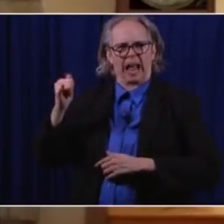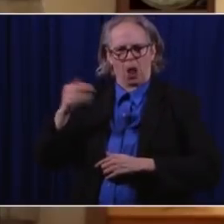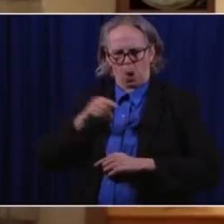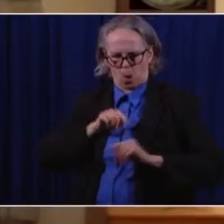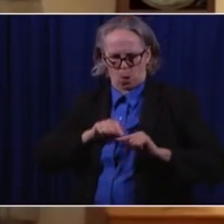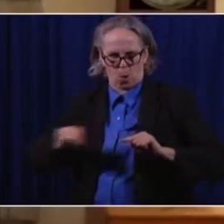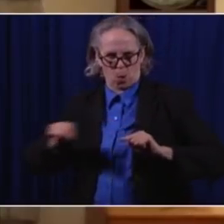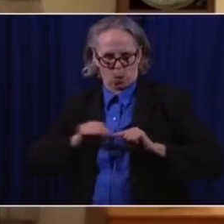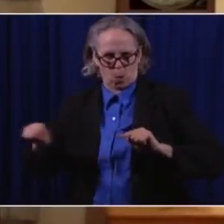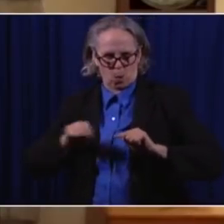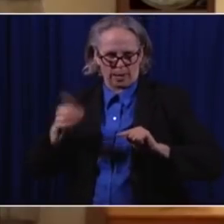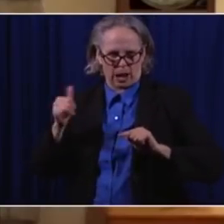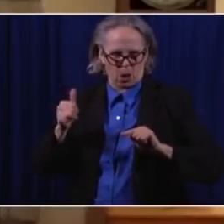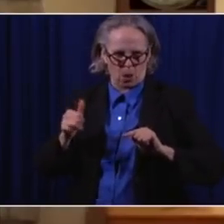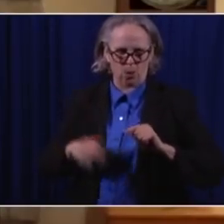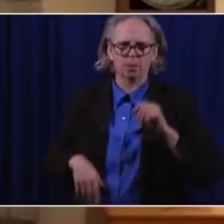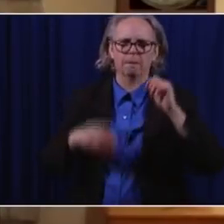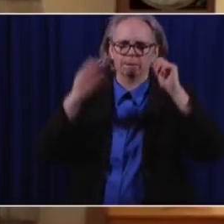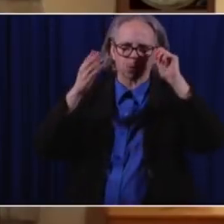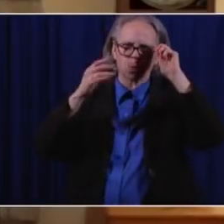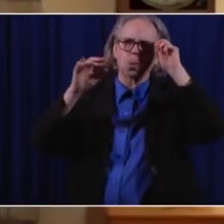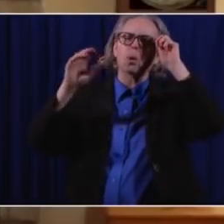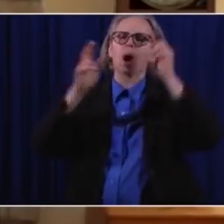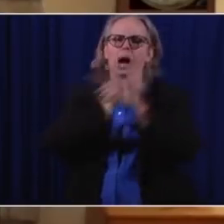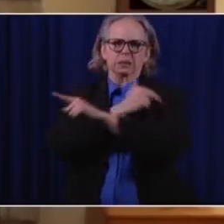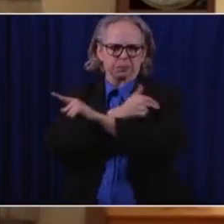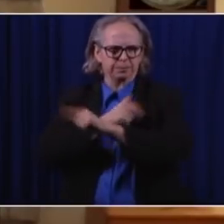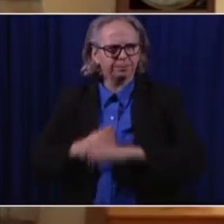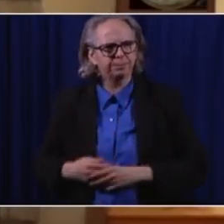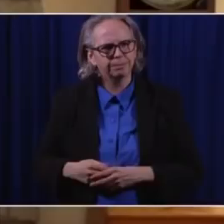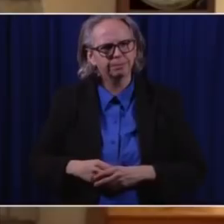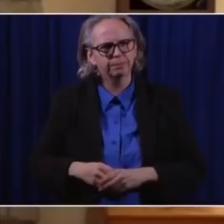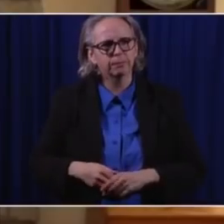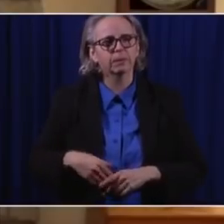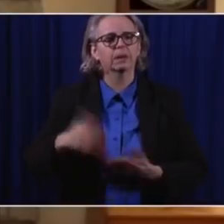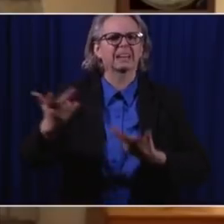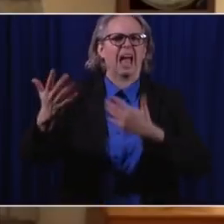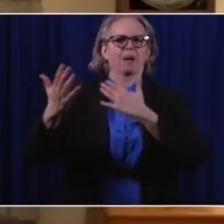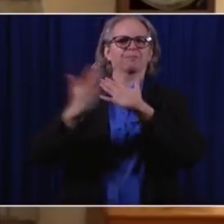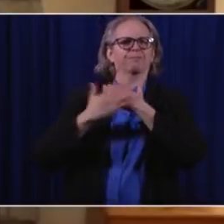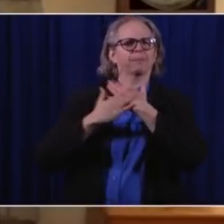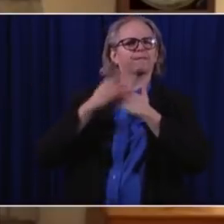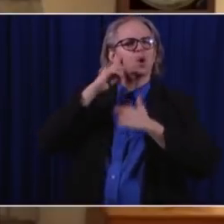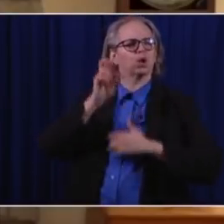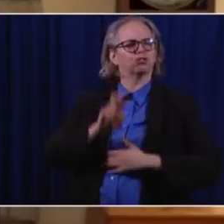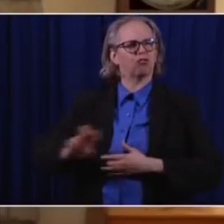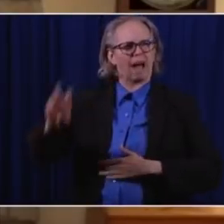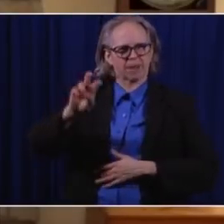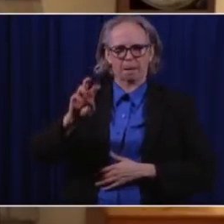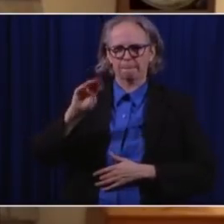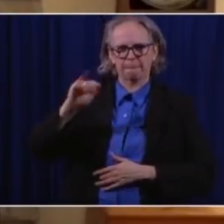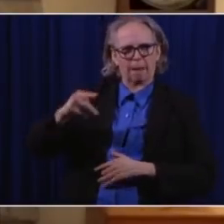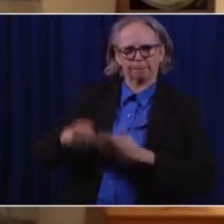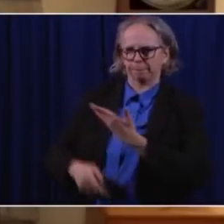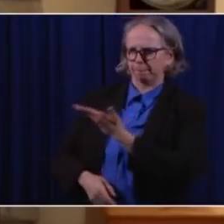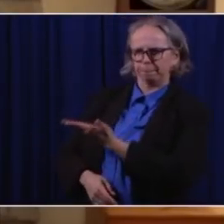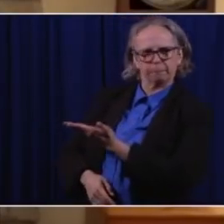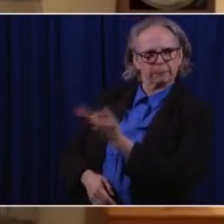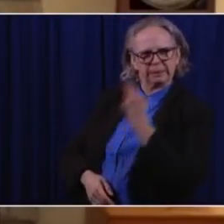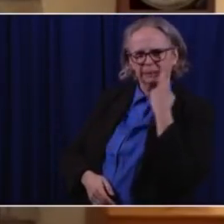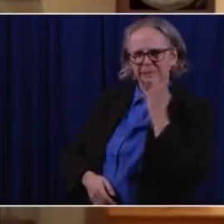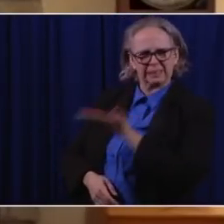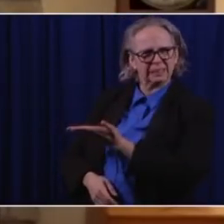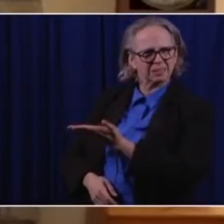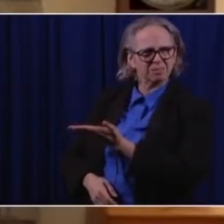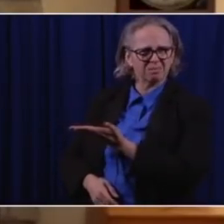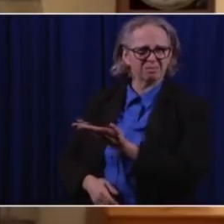our hospitals. Travel advisory map, we'll do this very quickly. You'll see cases